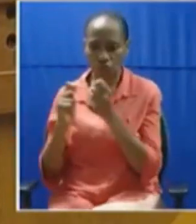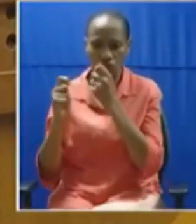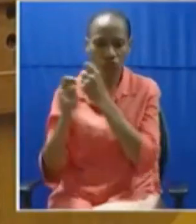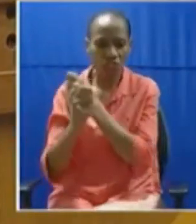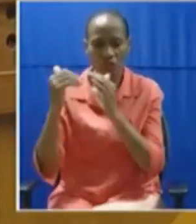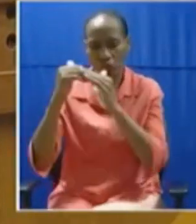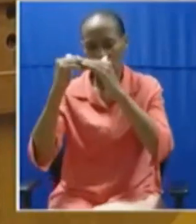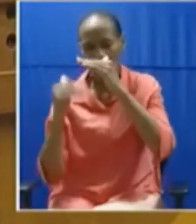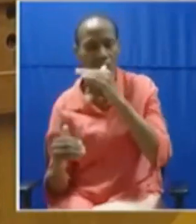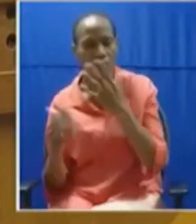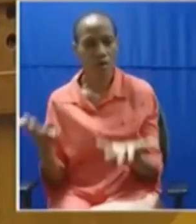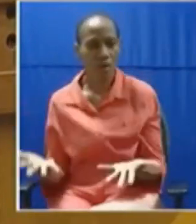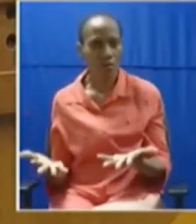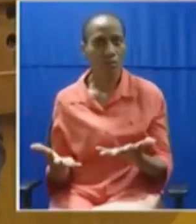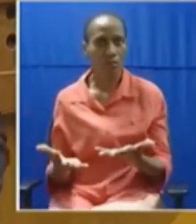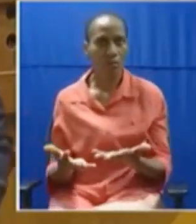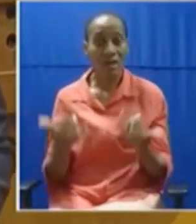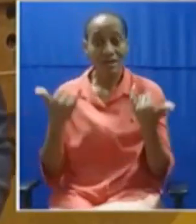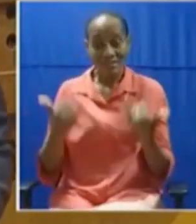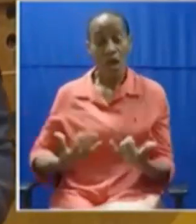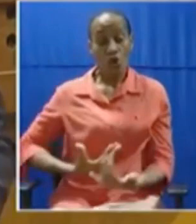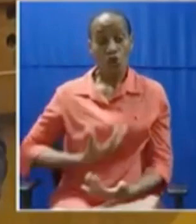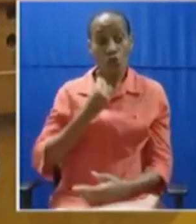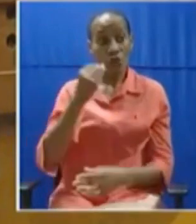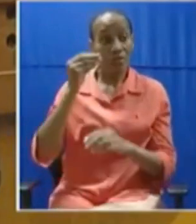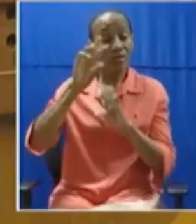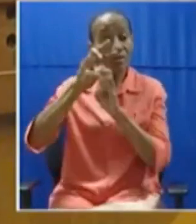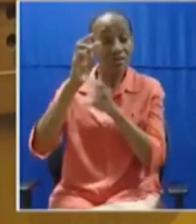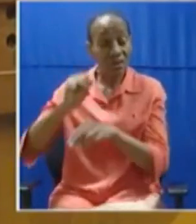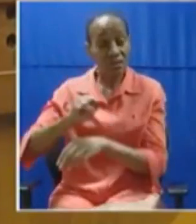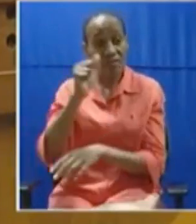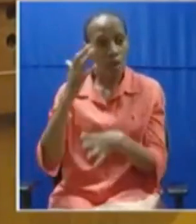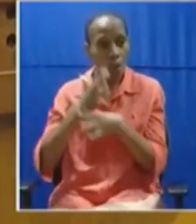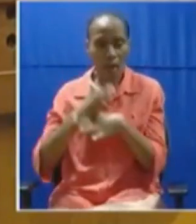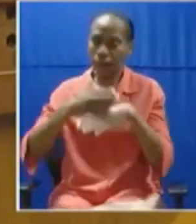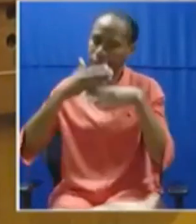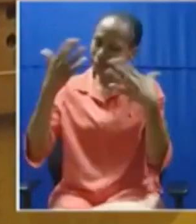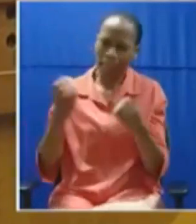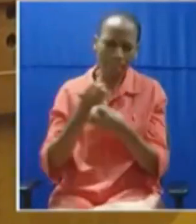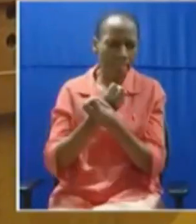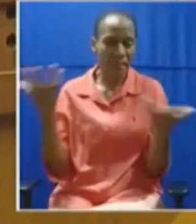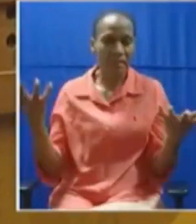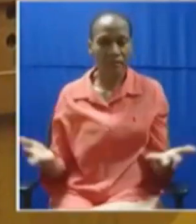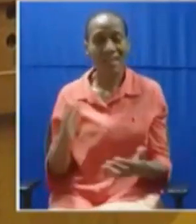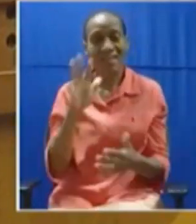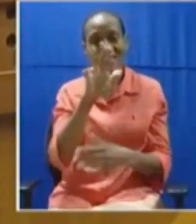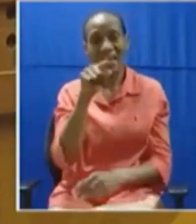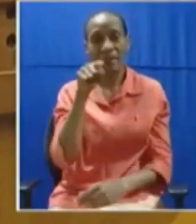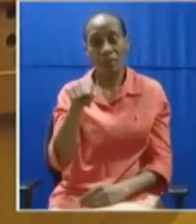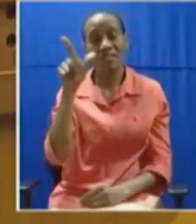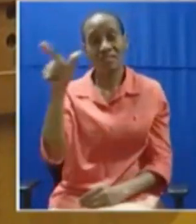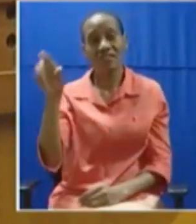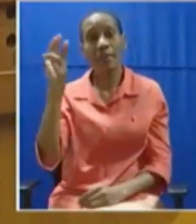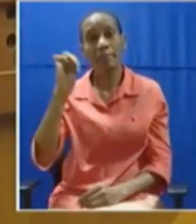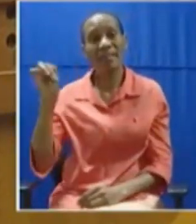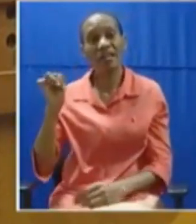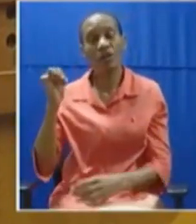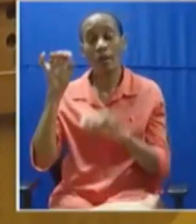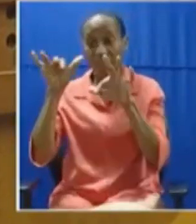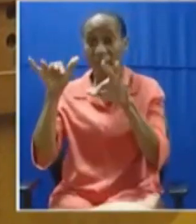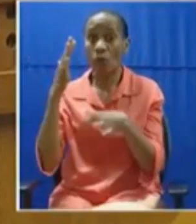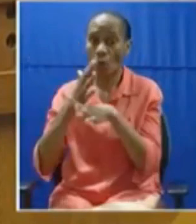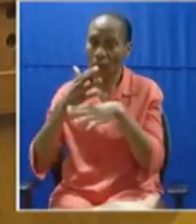have delivered the highest youth unemployment rate in the world. You have delivered 9.7 million jobless